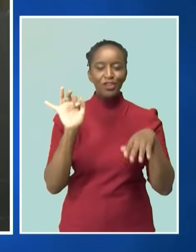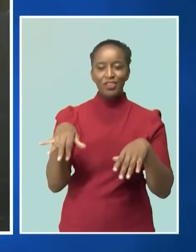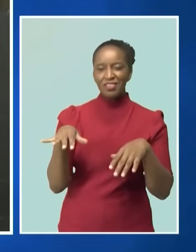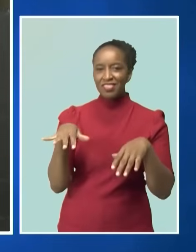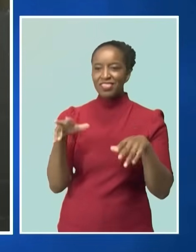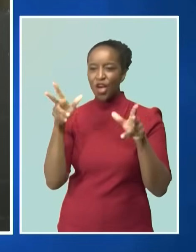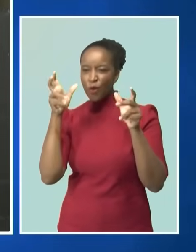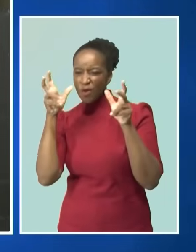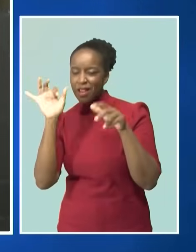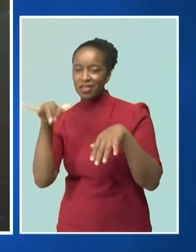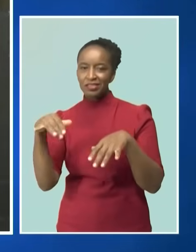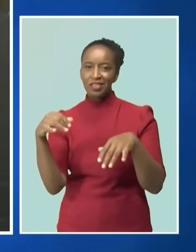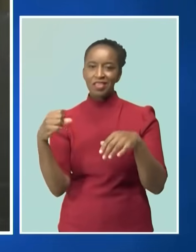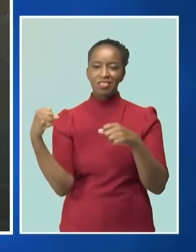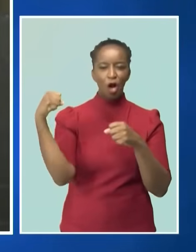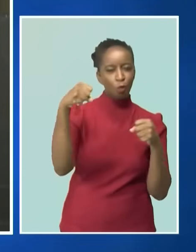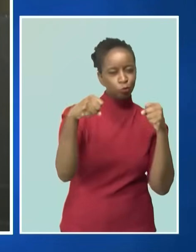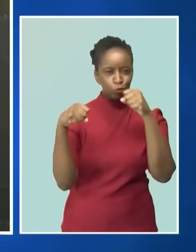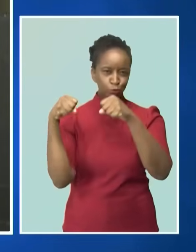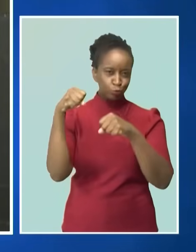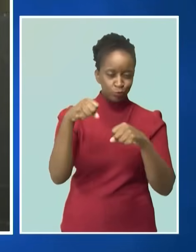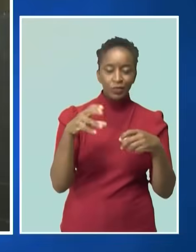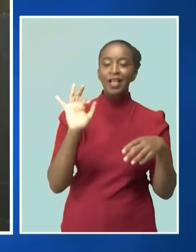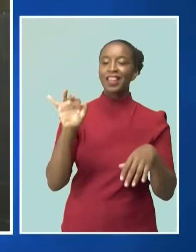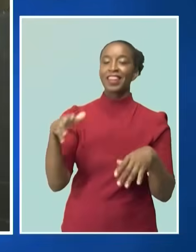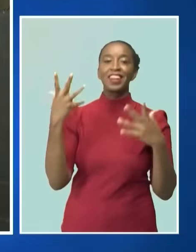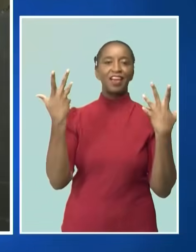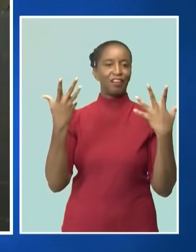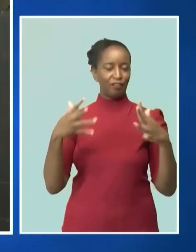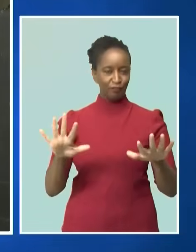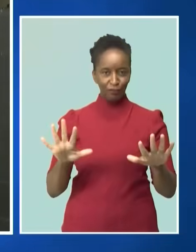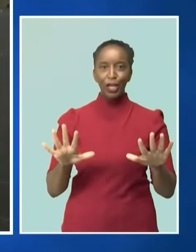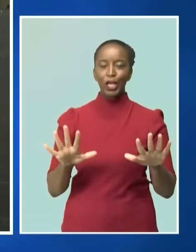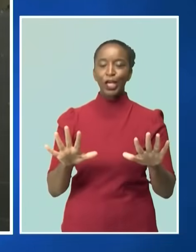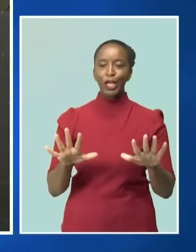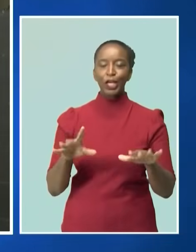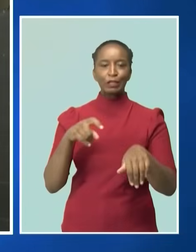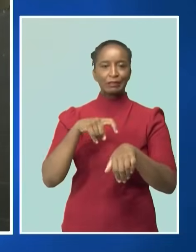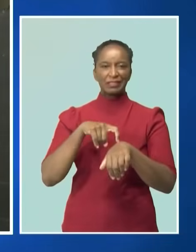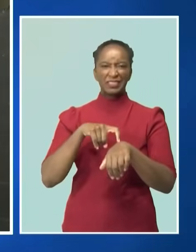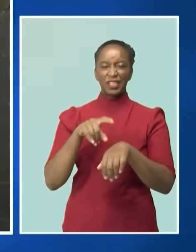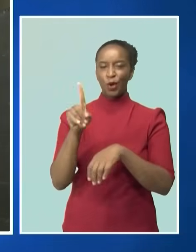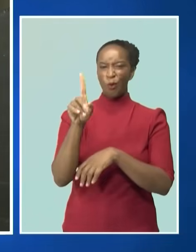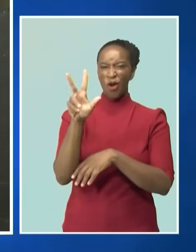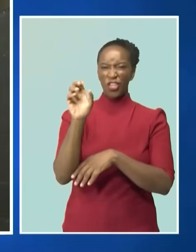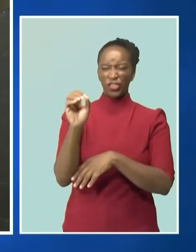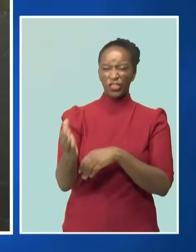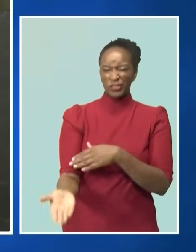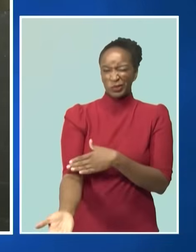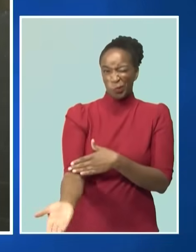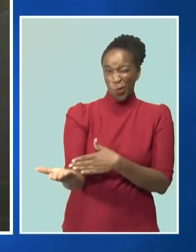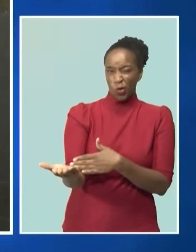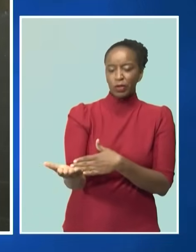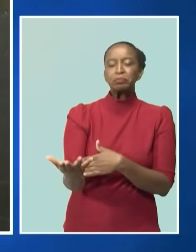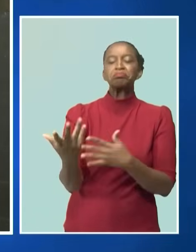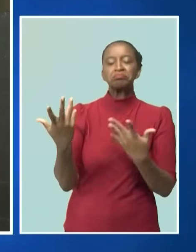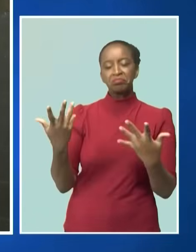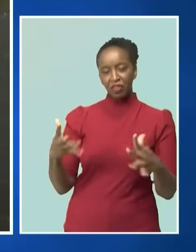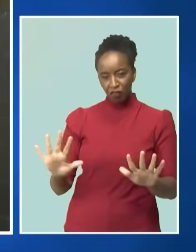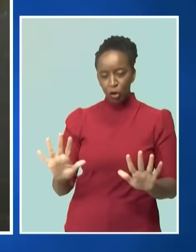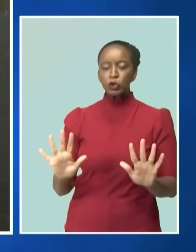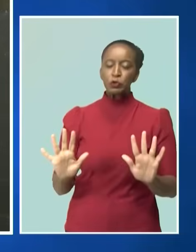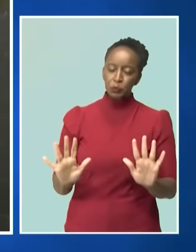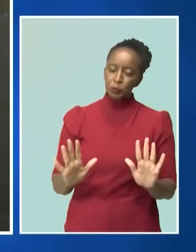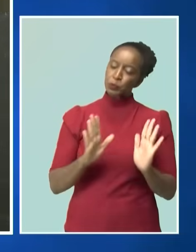fight ended about 1:30, and we went upstairs to bed, my husband and I, and then